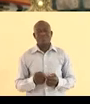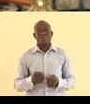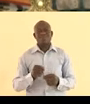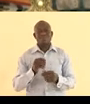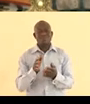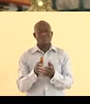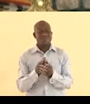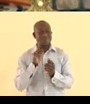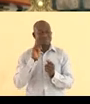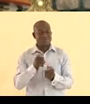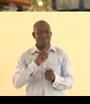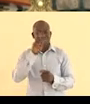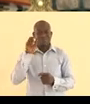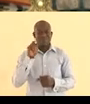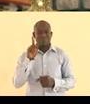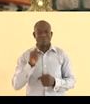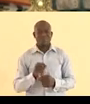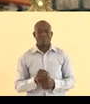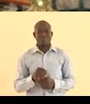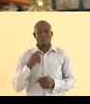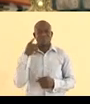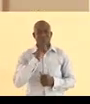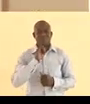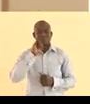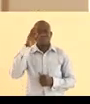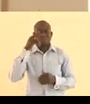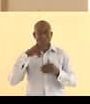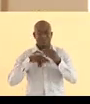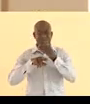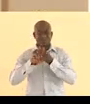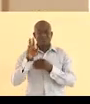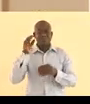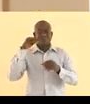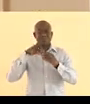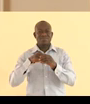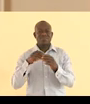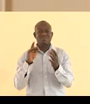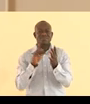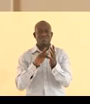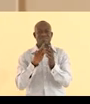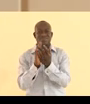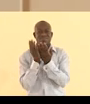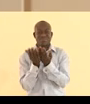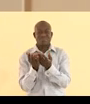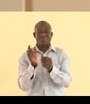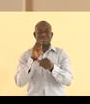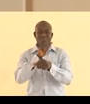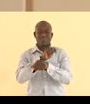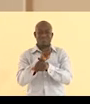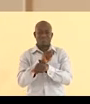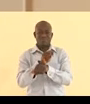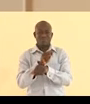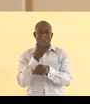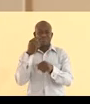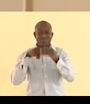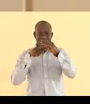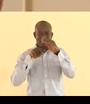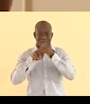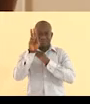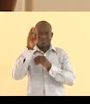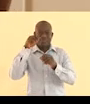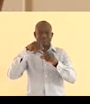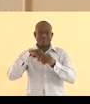I want to attempt question number one. Okay. Who is the prophet in the biblical tradition?